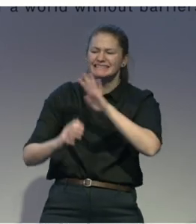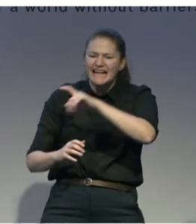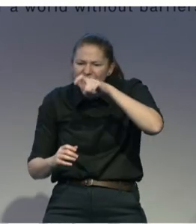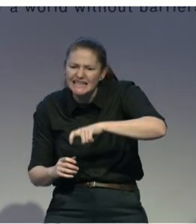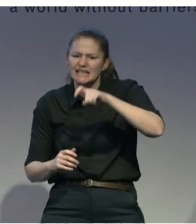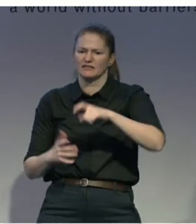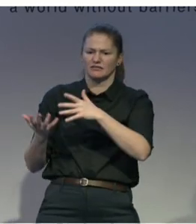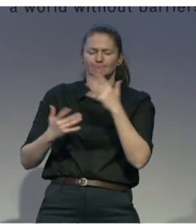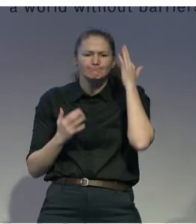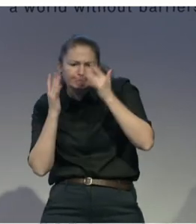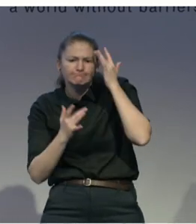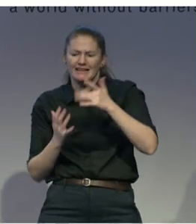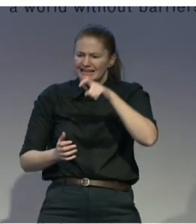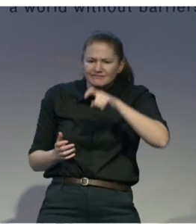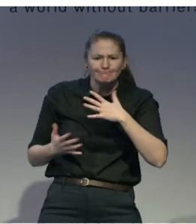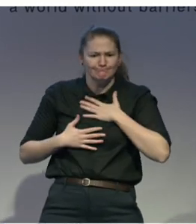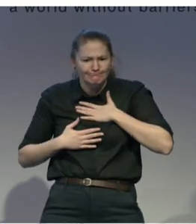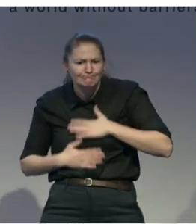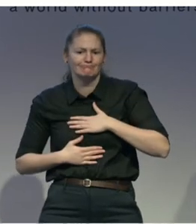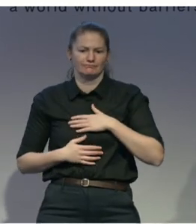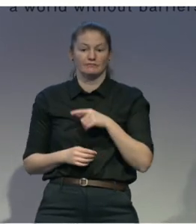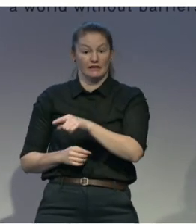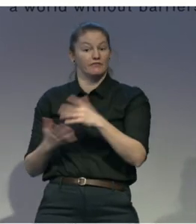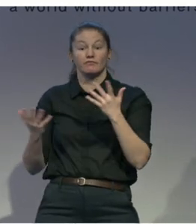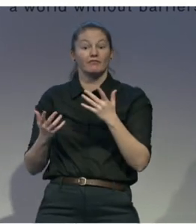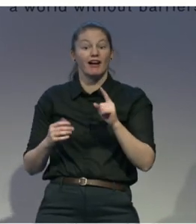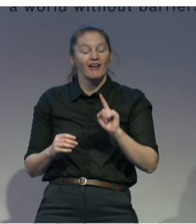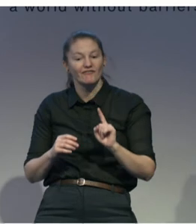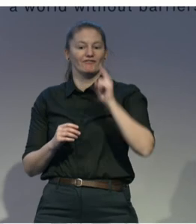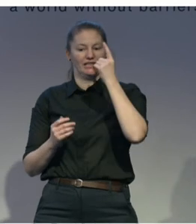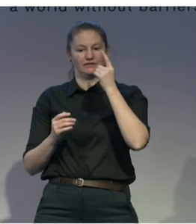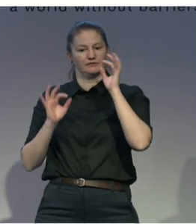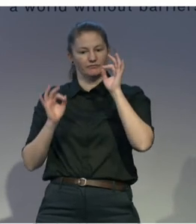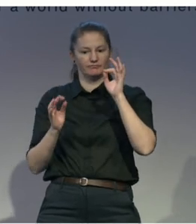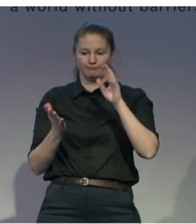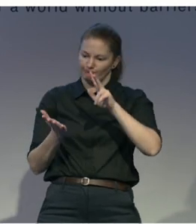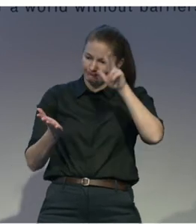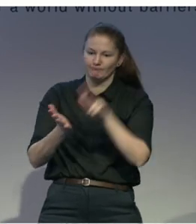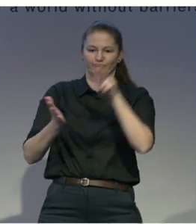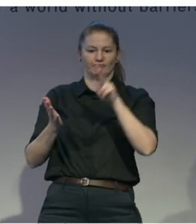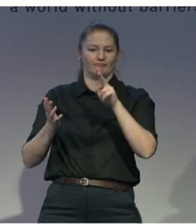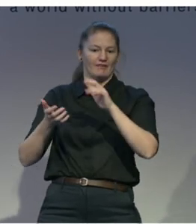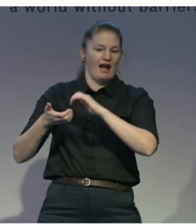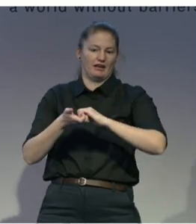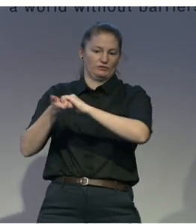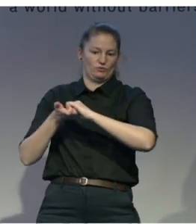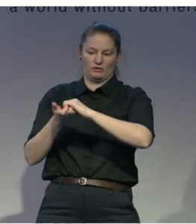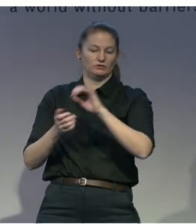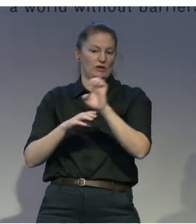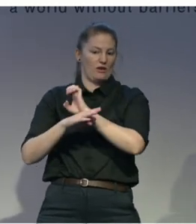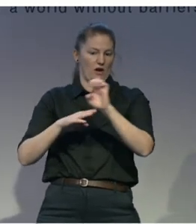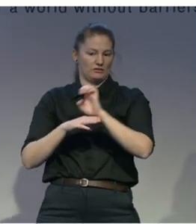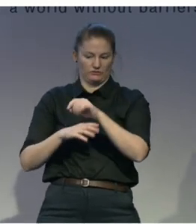but today we have the first legally constituted association of Ecuador and Latin America that is